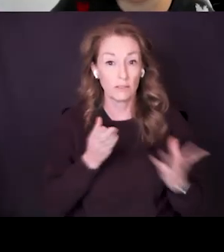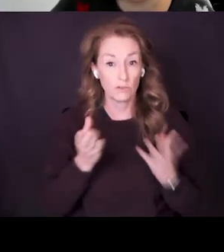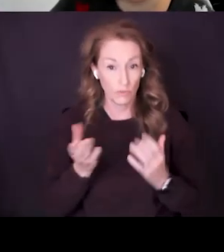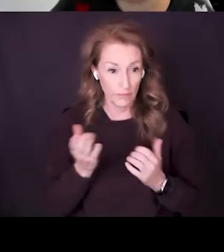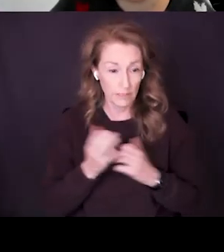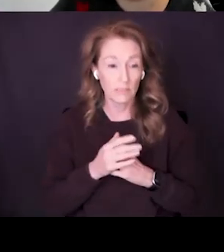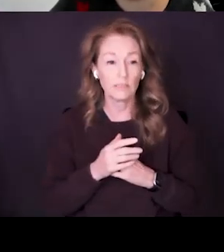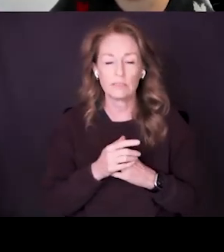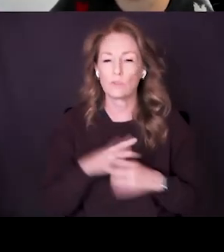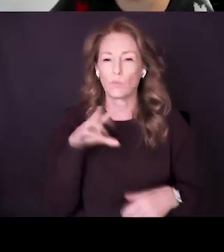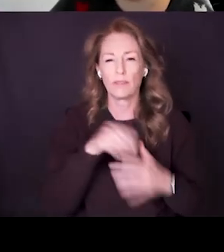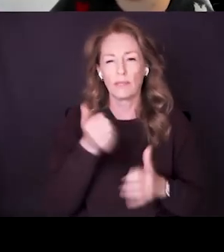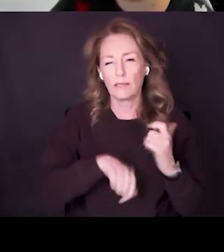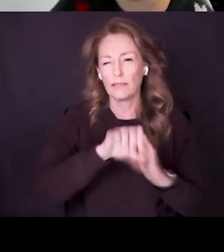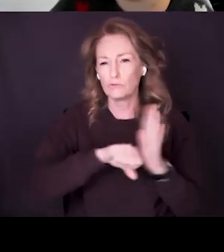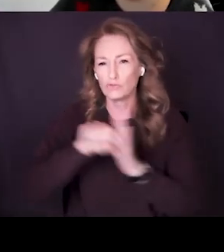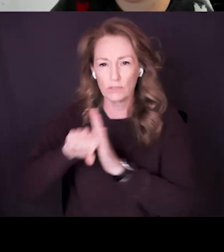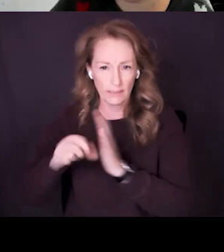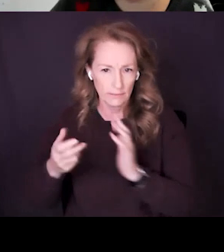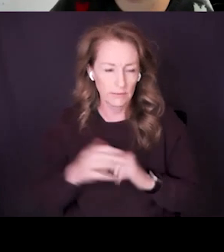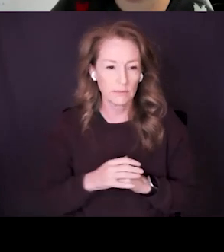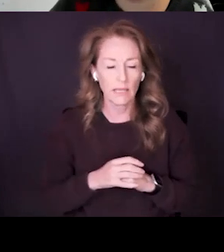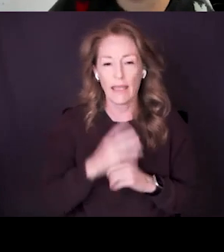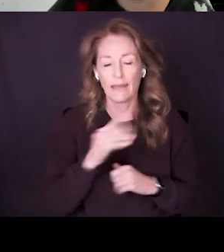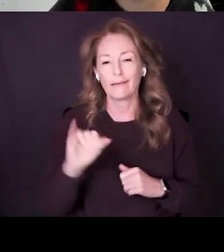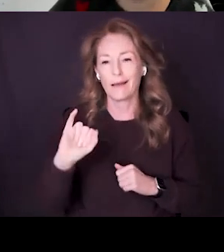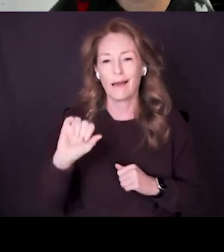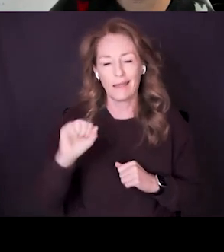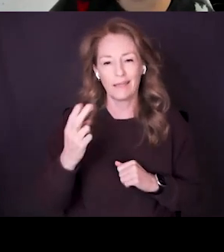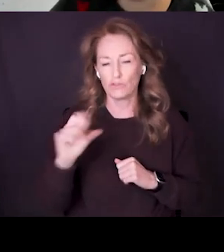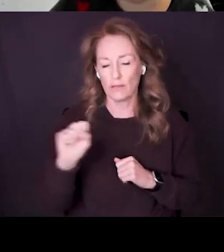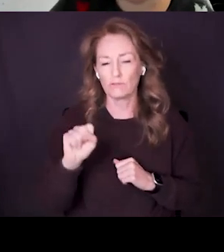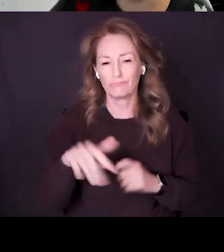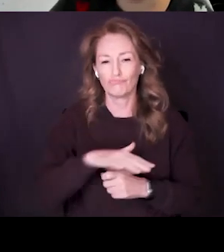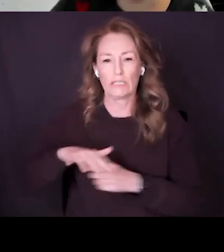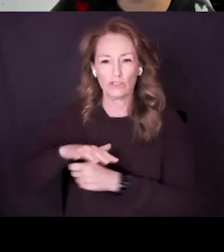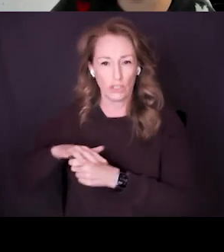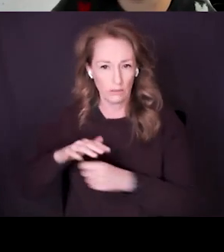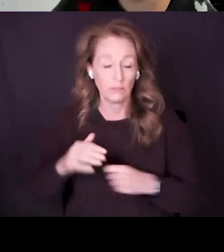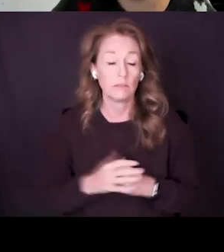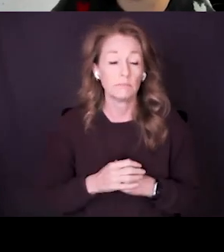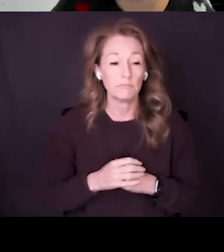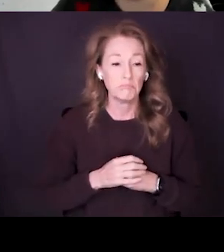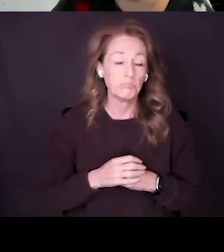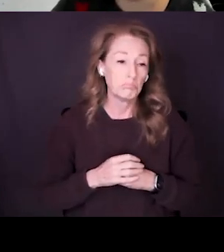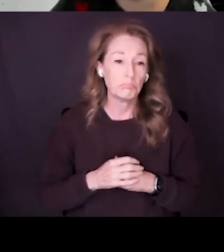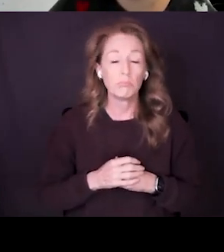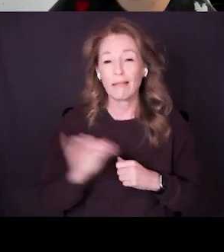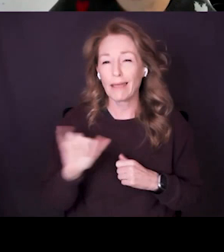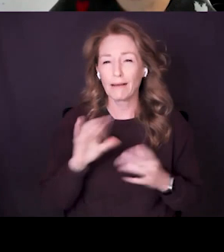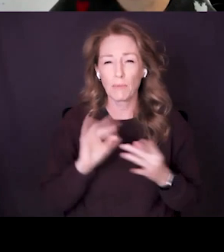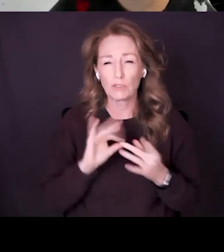in each state and IHS region. So it can really be helpful, like I said